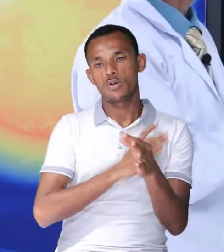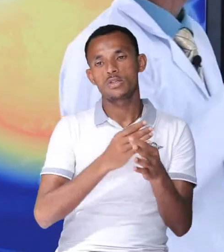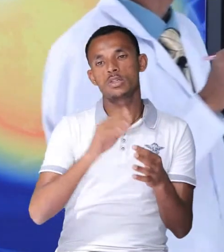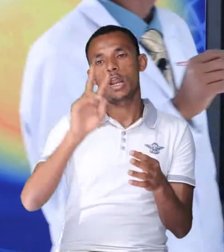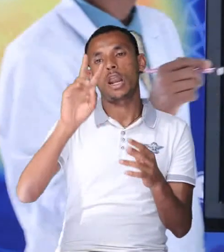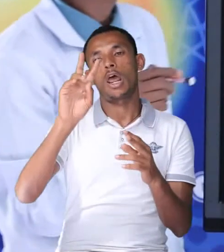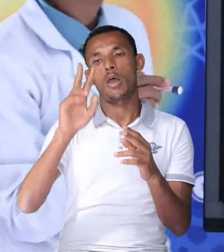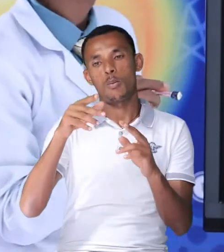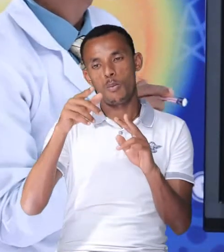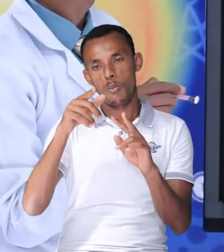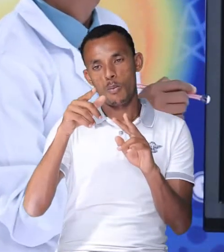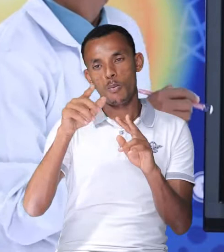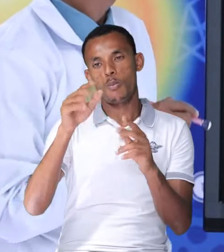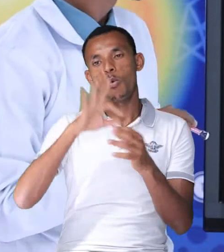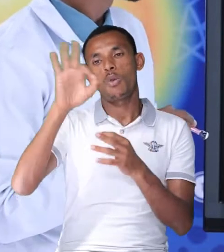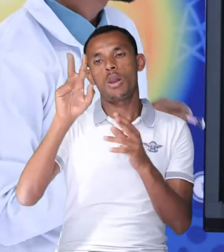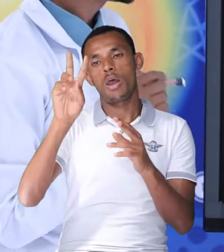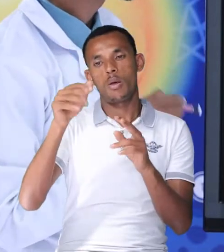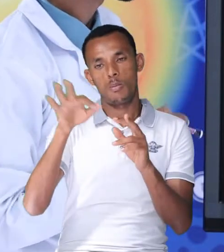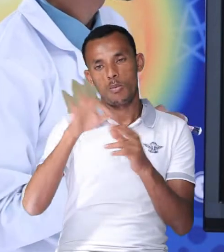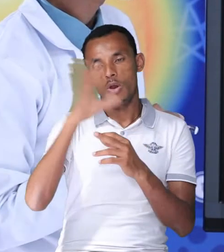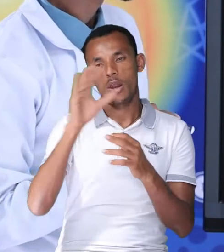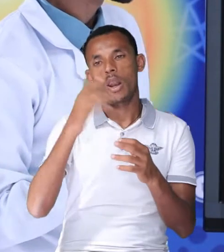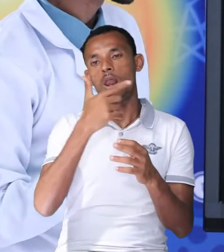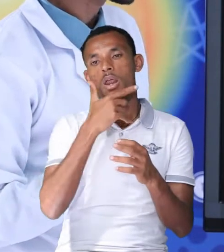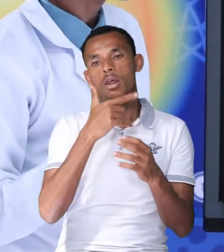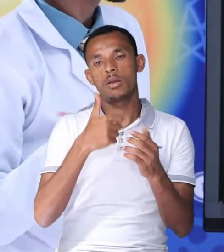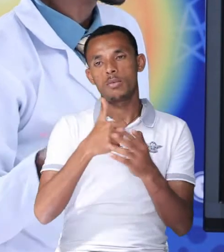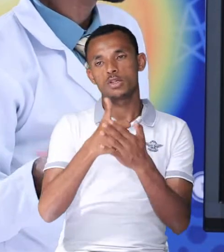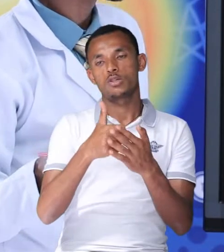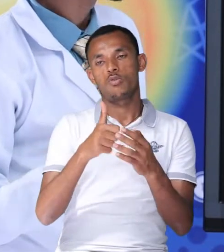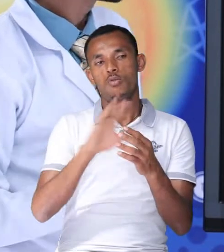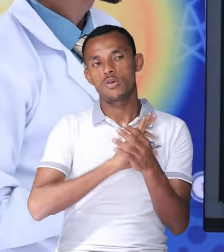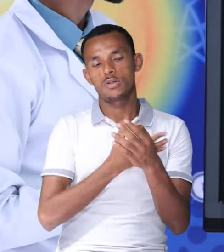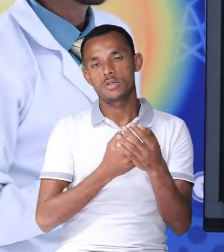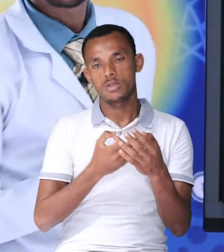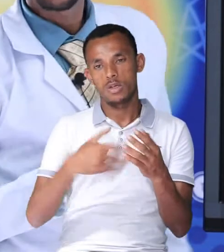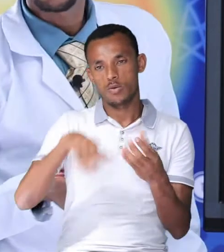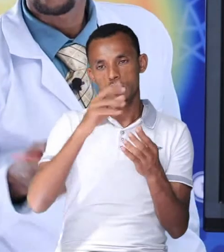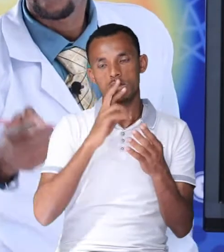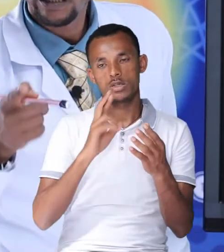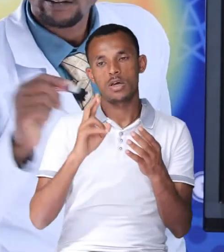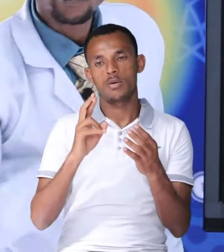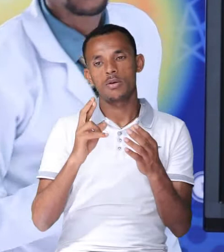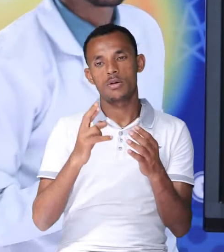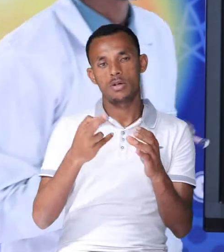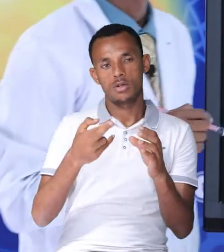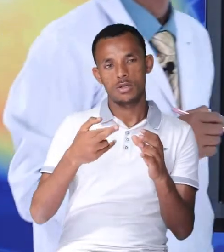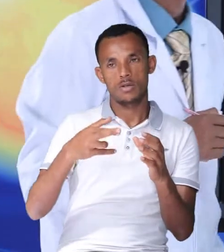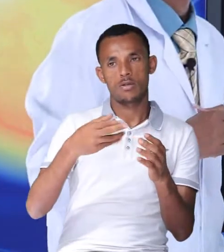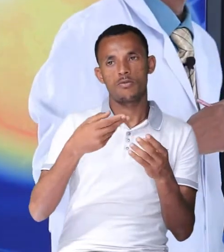force, London dispersion force, and hydrogen bonding. Liquids are more ordered than gases because of strong intermolecular